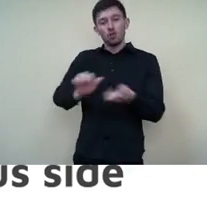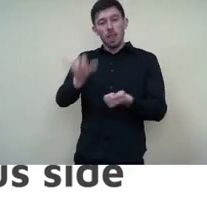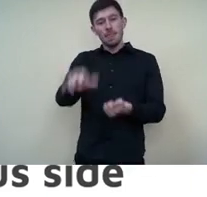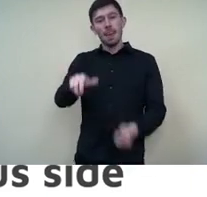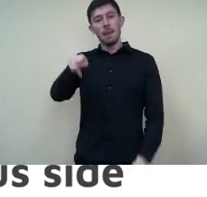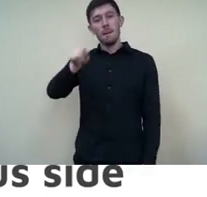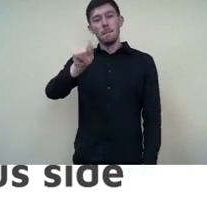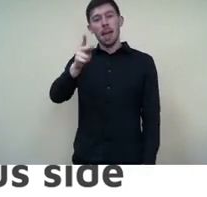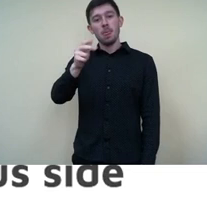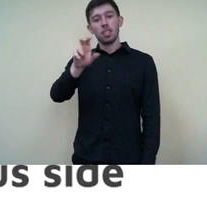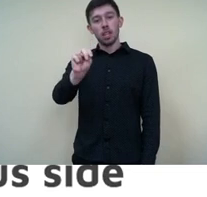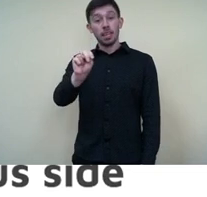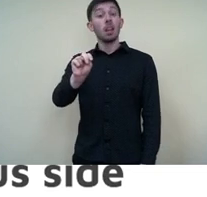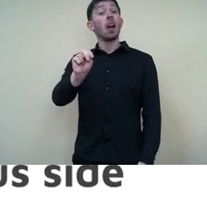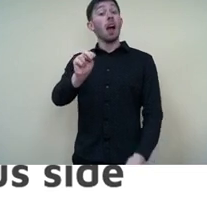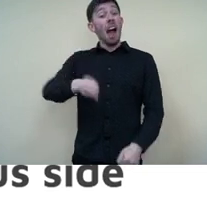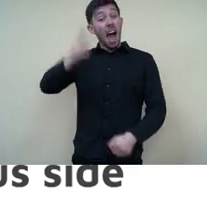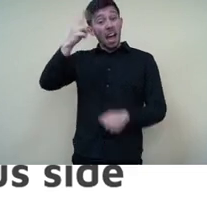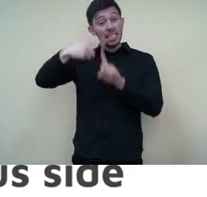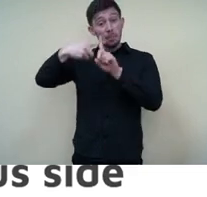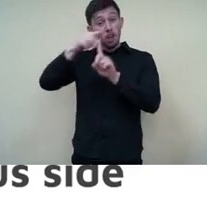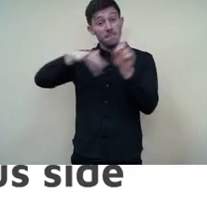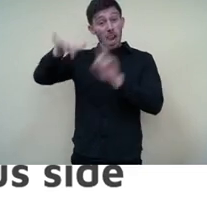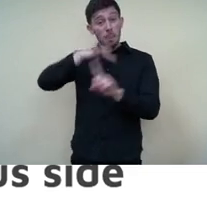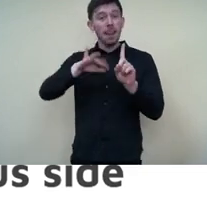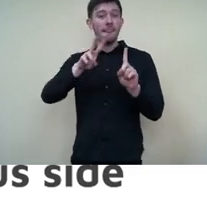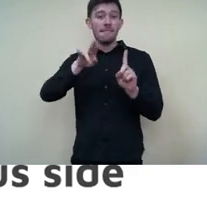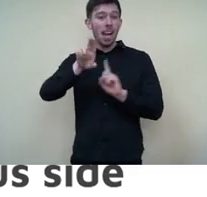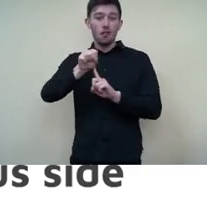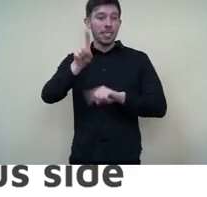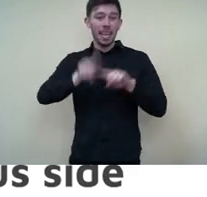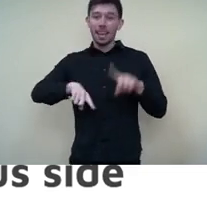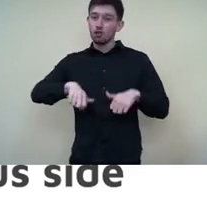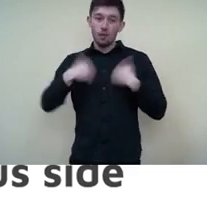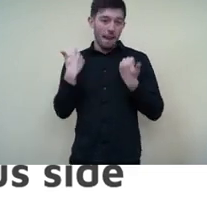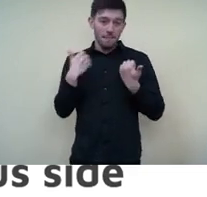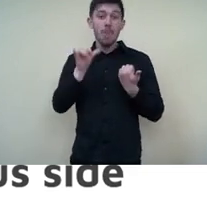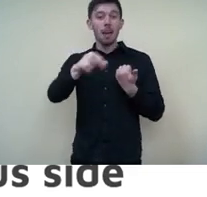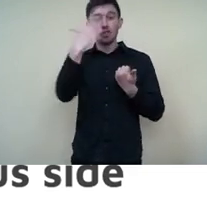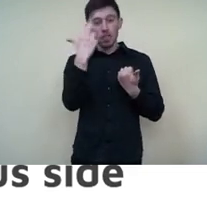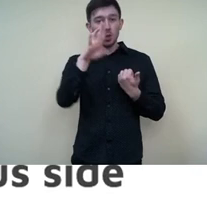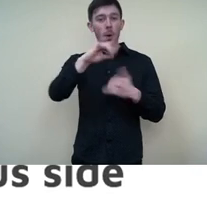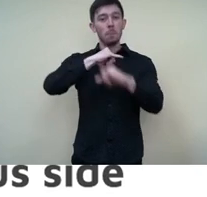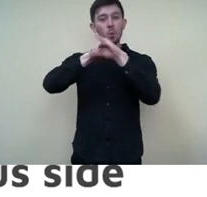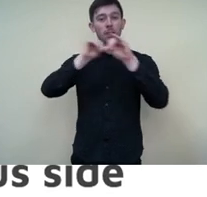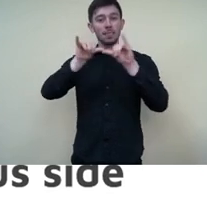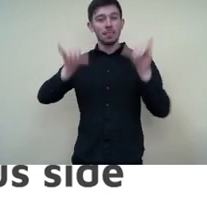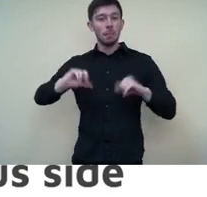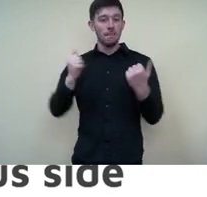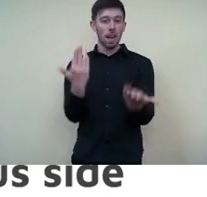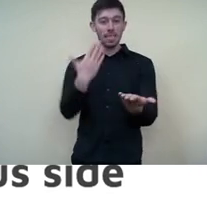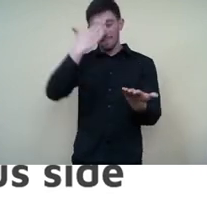survive as well in very high temperature environments. It's a protective mechanism by your immune system. And so without going too much